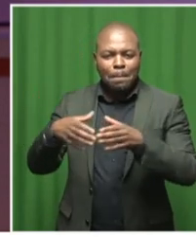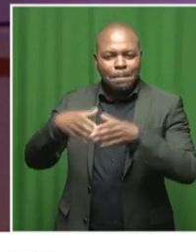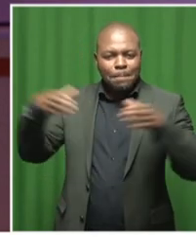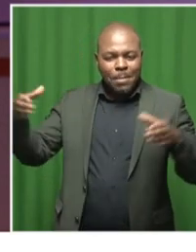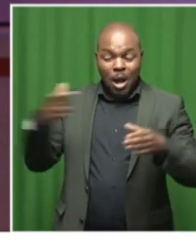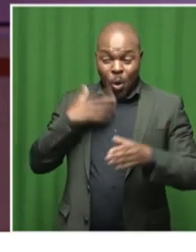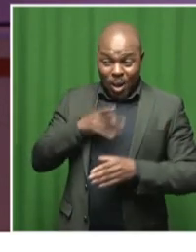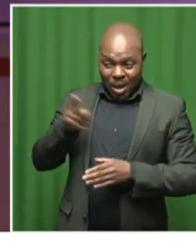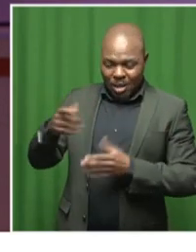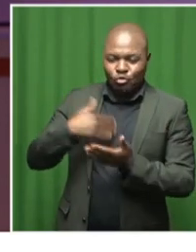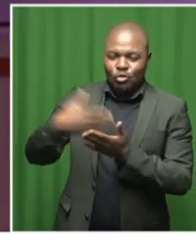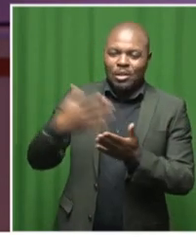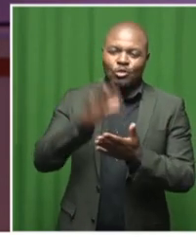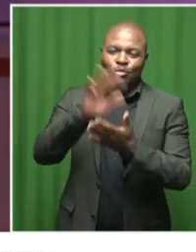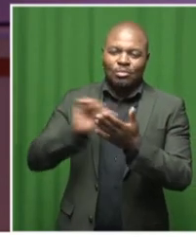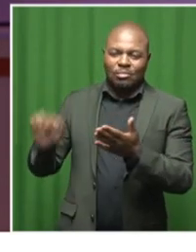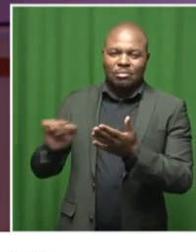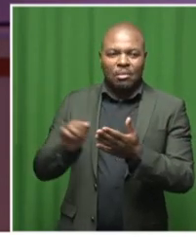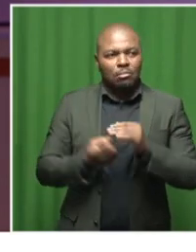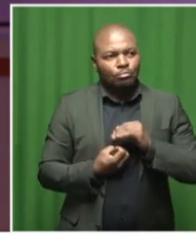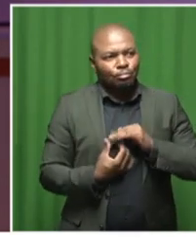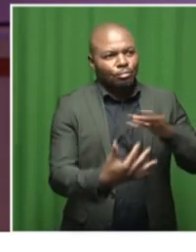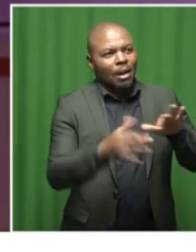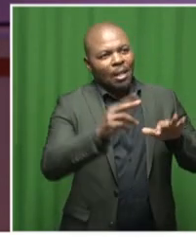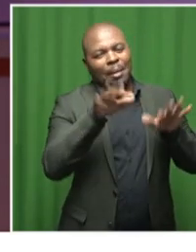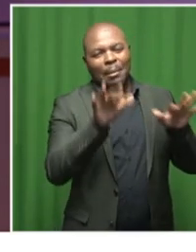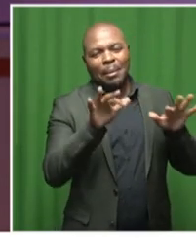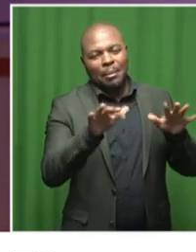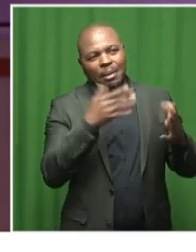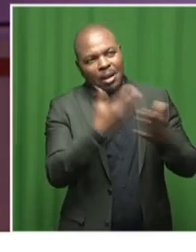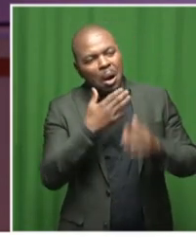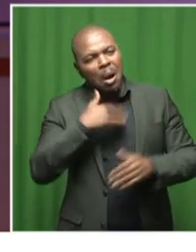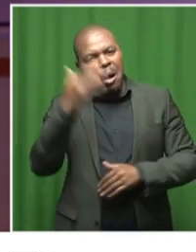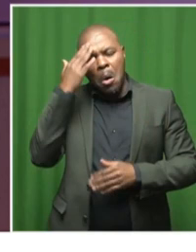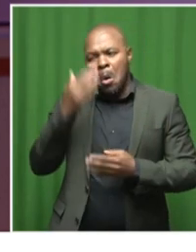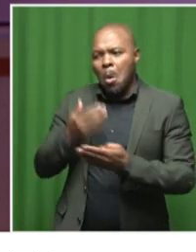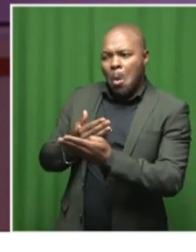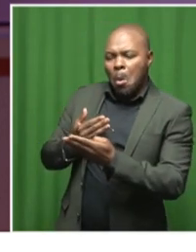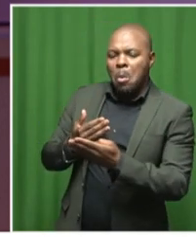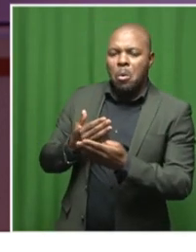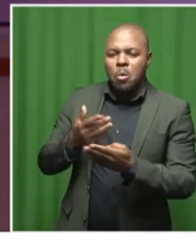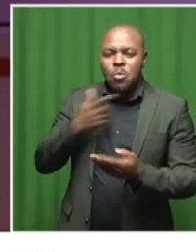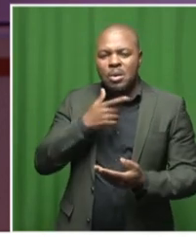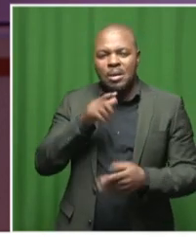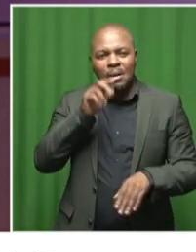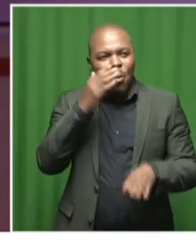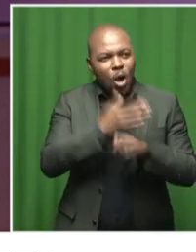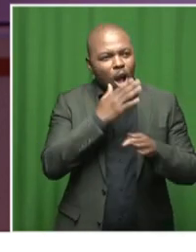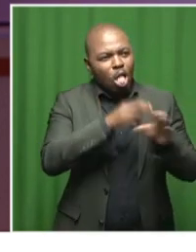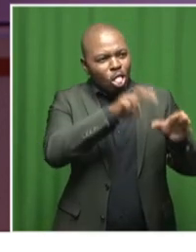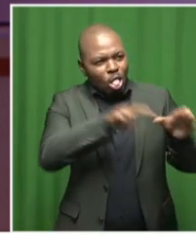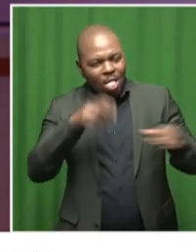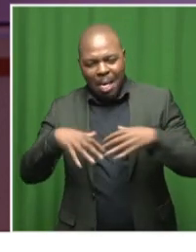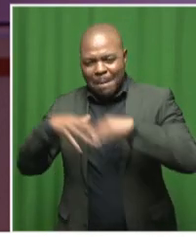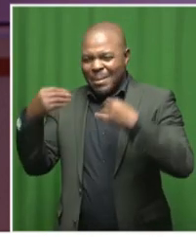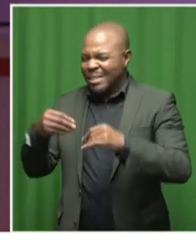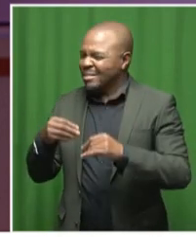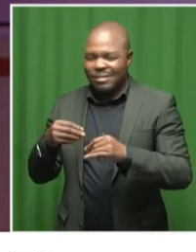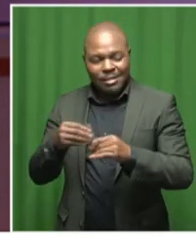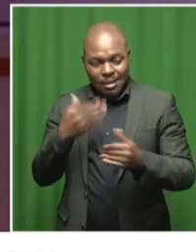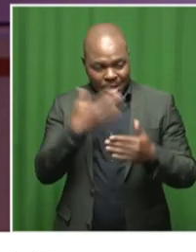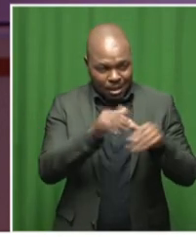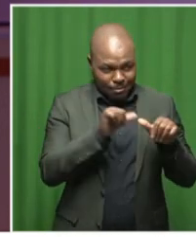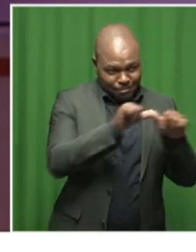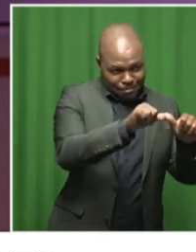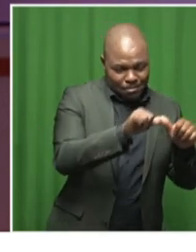stories so that we could inspire other young people to be able to know that you don't have to resign from work, and sometimes